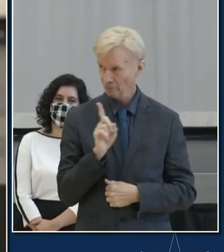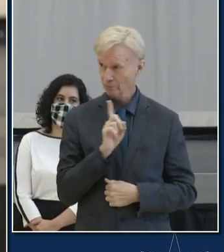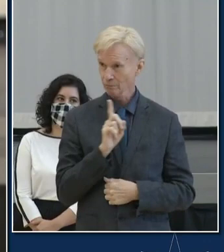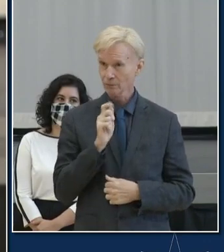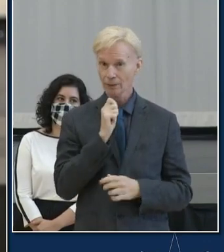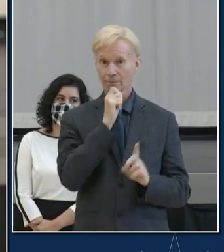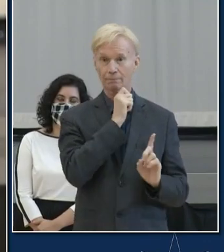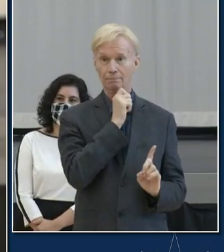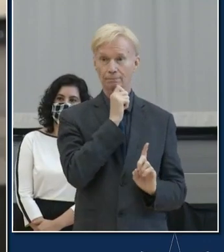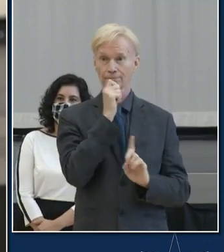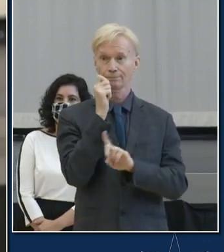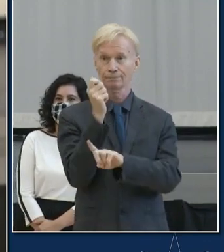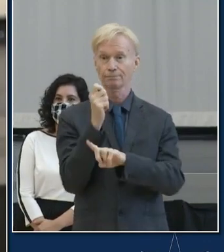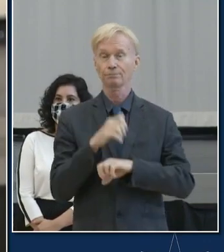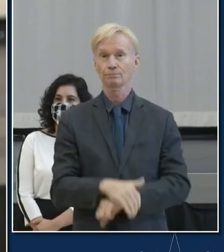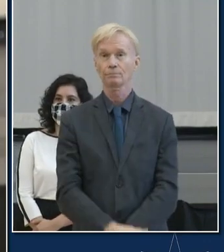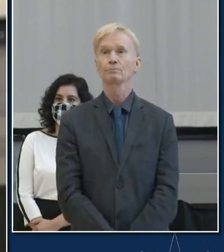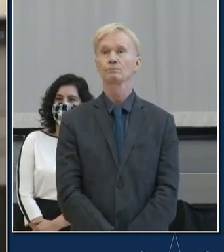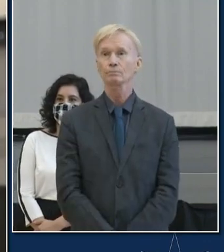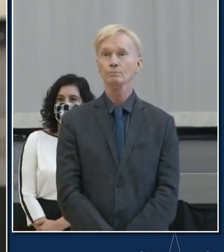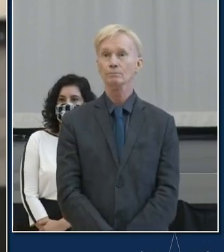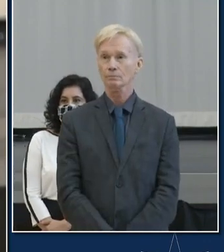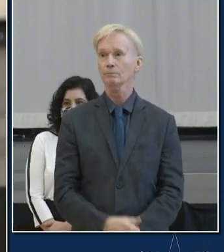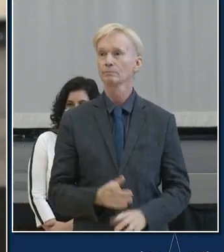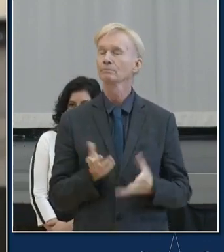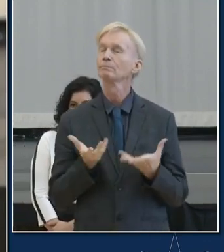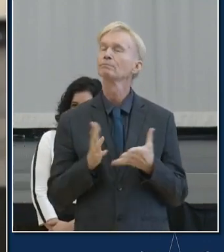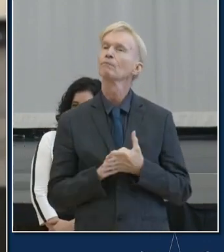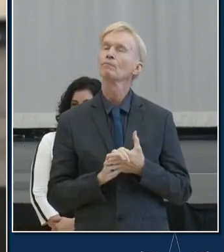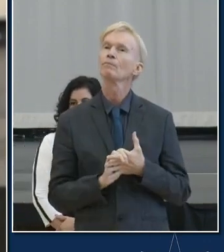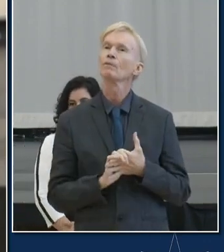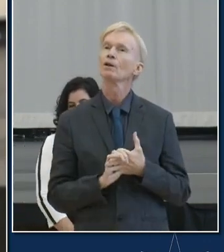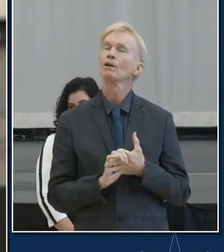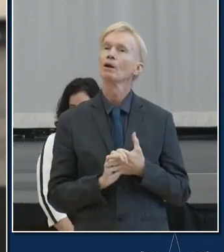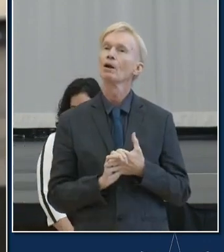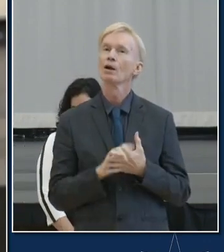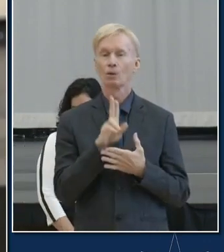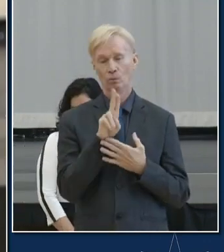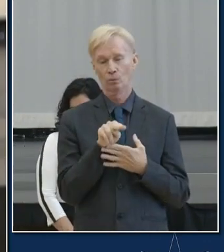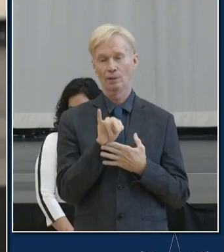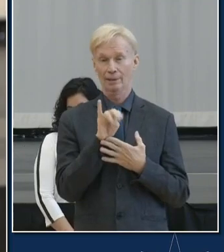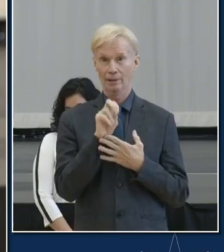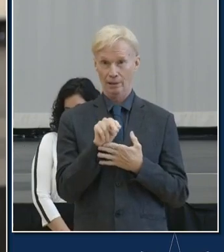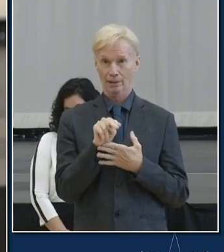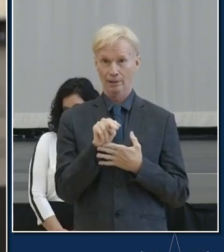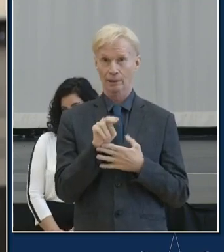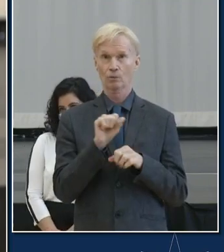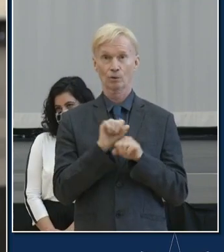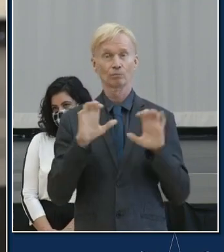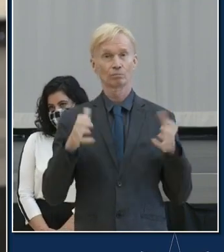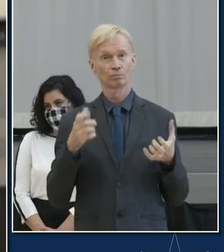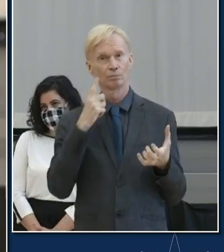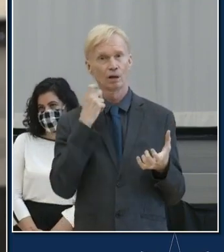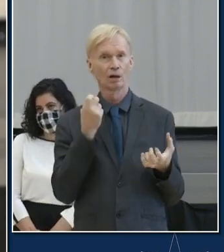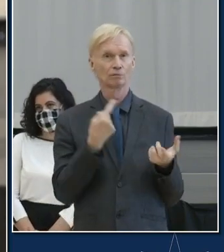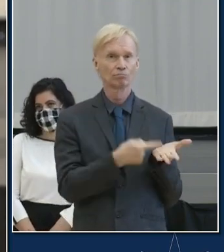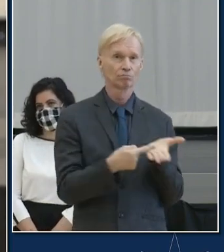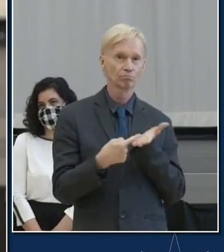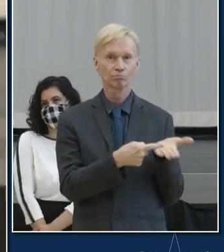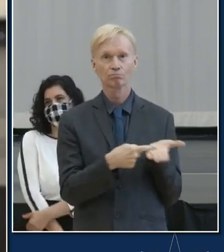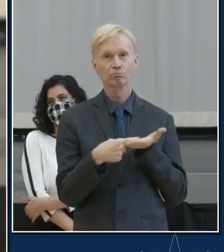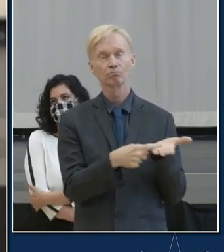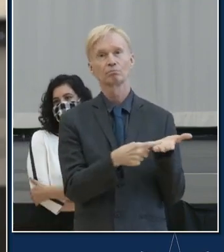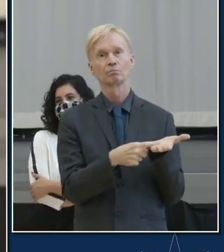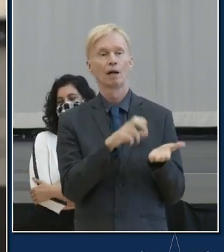him a microphone so I can hear you, but Obviously, folks at home. unions say that this is a collective bargaining issue. It's been raised